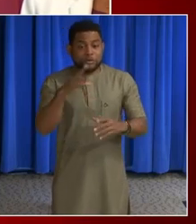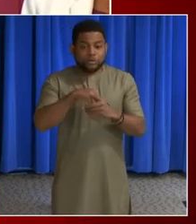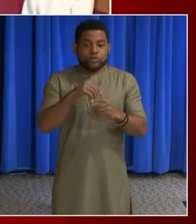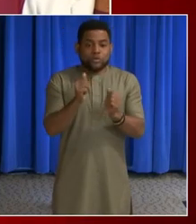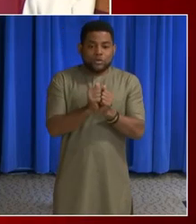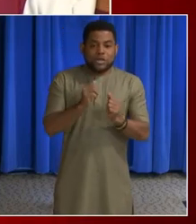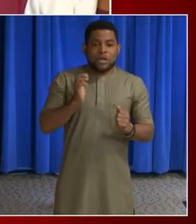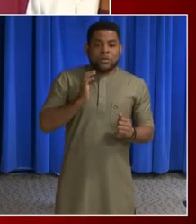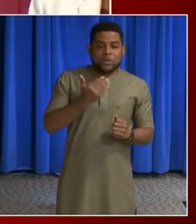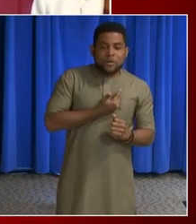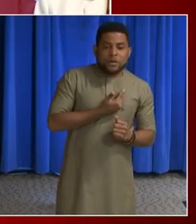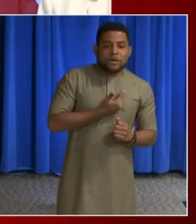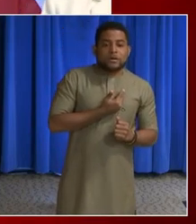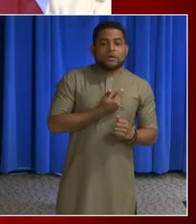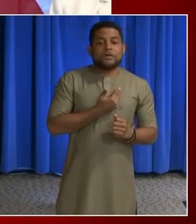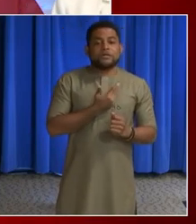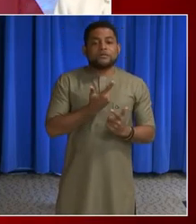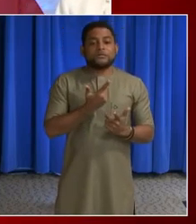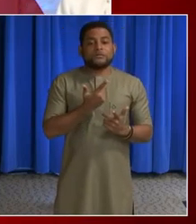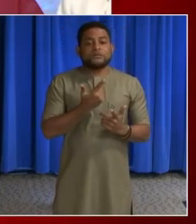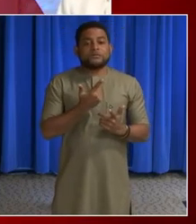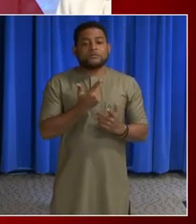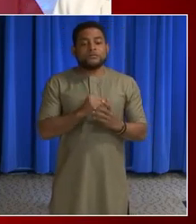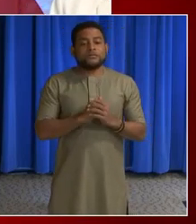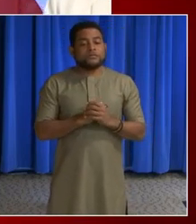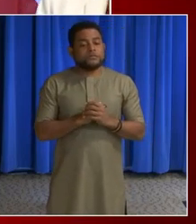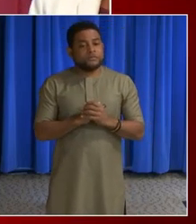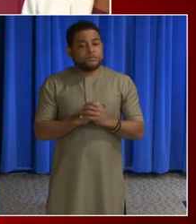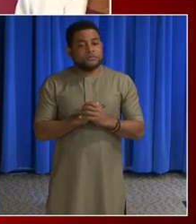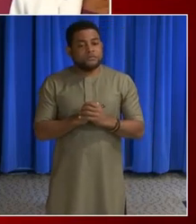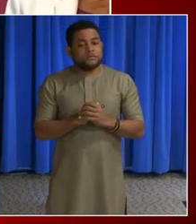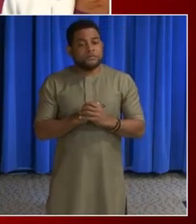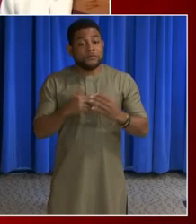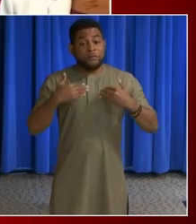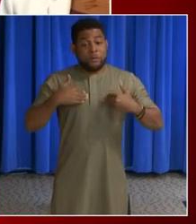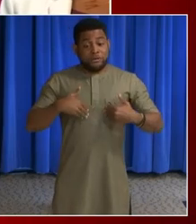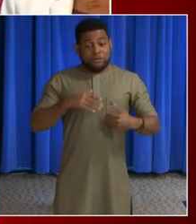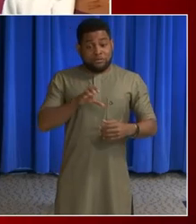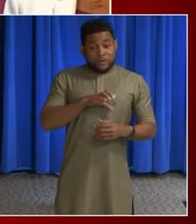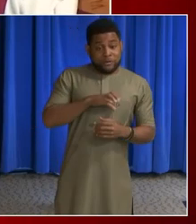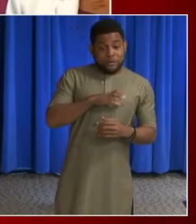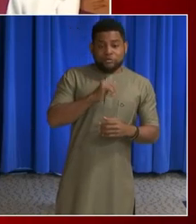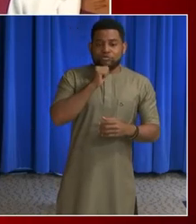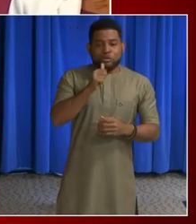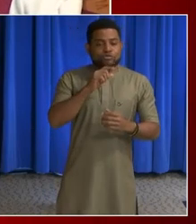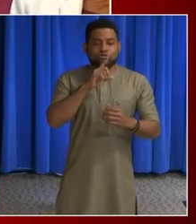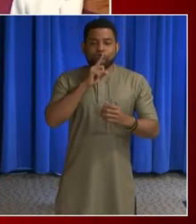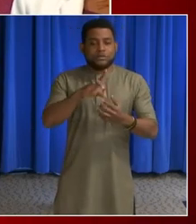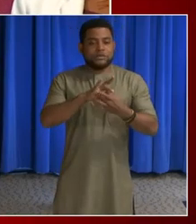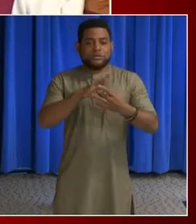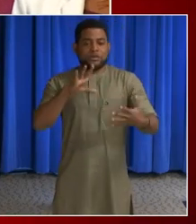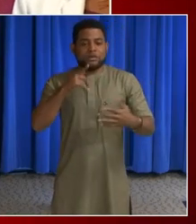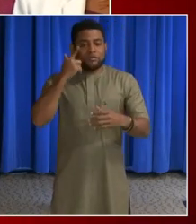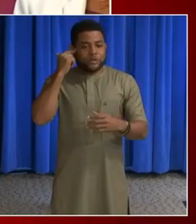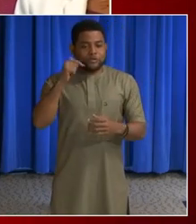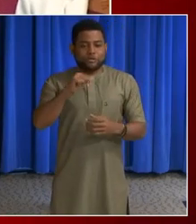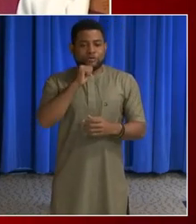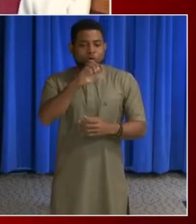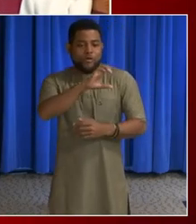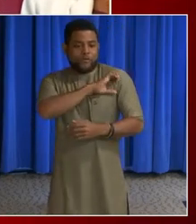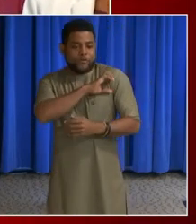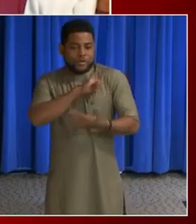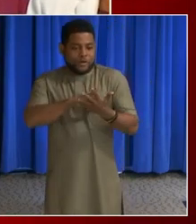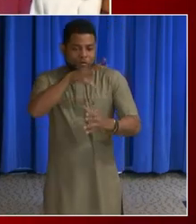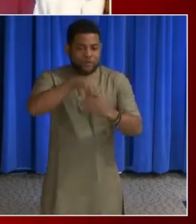or part of the practice, those body-worn cameras are not ordinarily released because they were not the officers who were involved in the subject